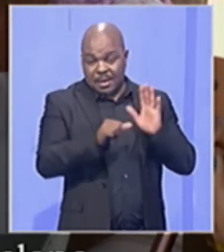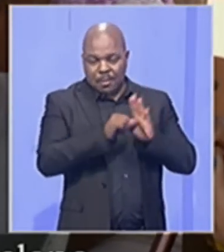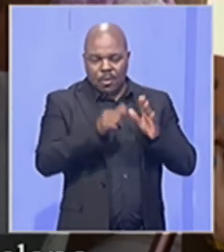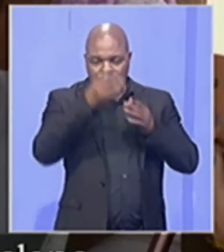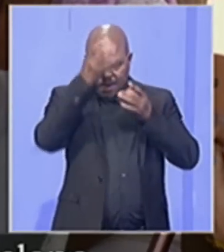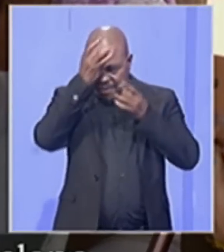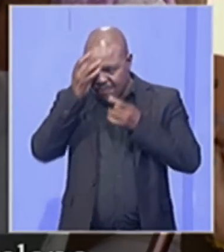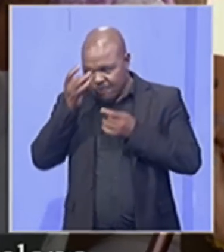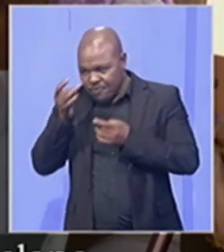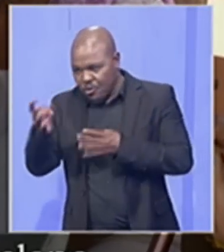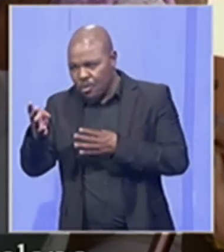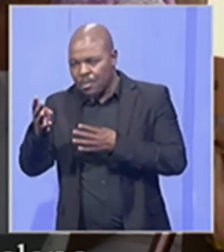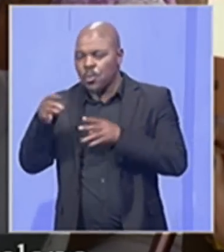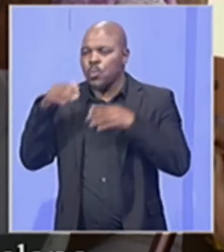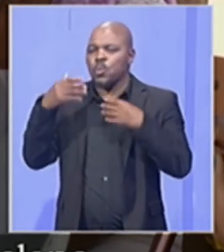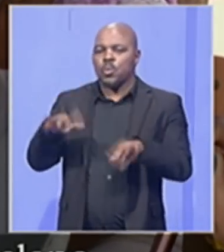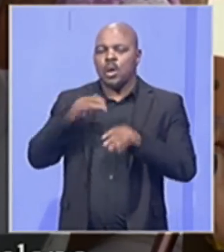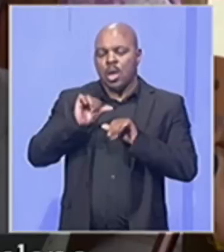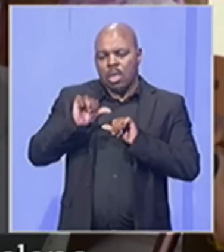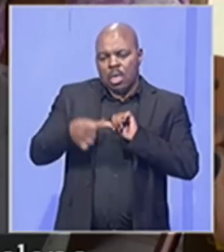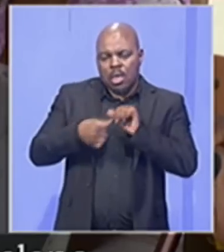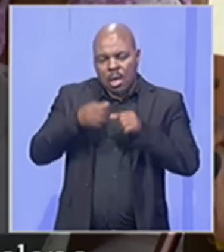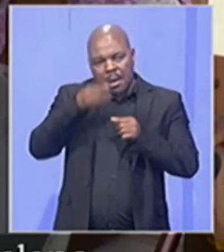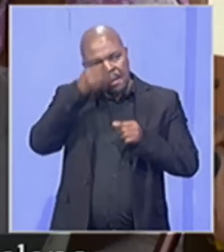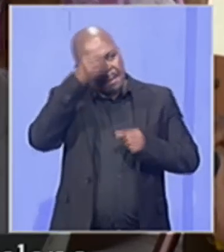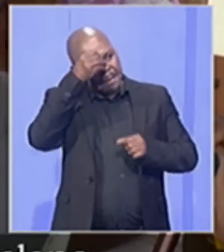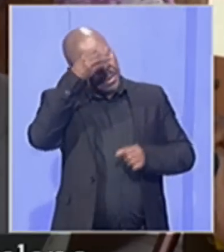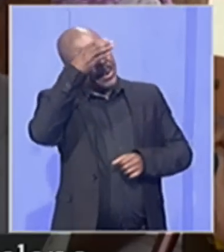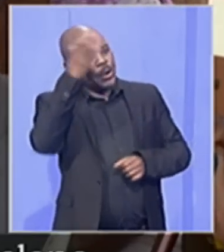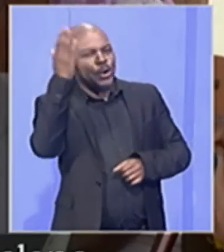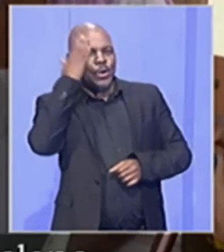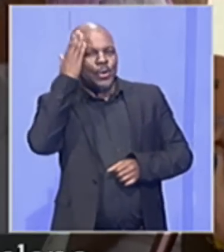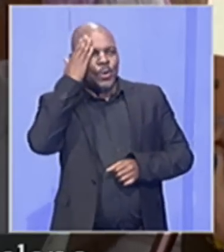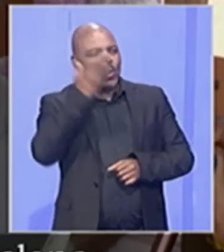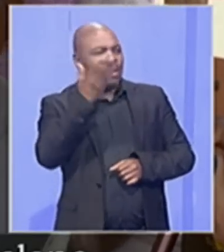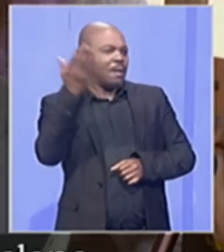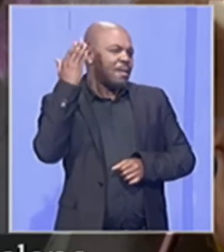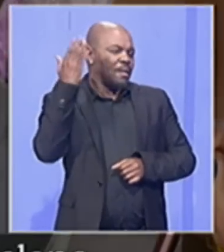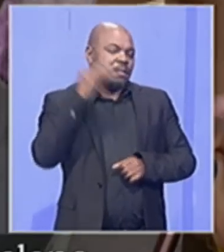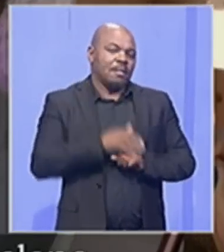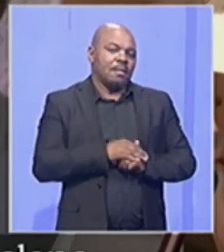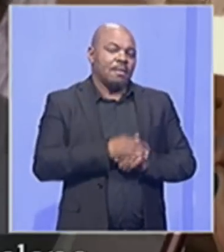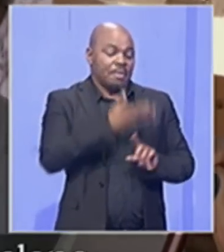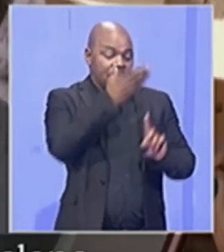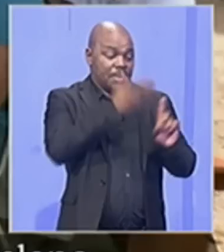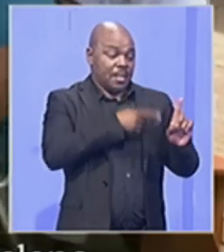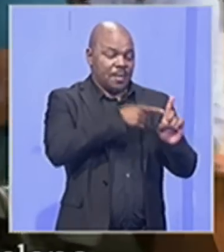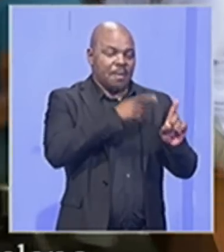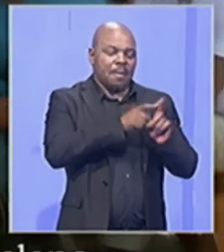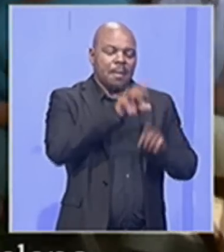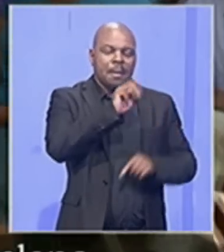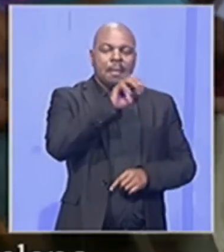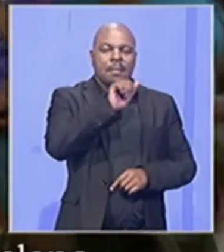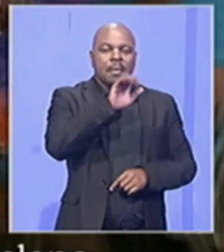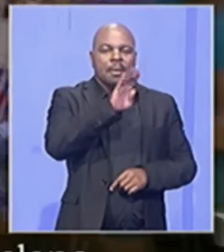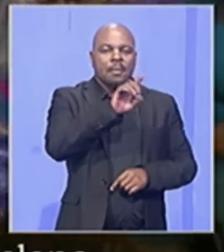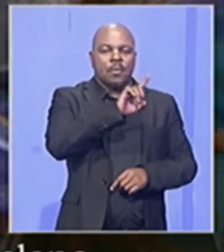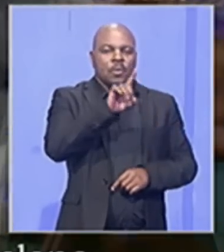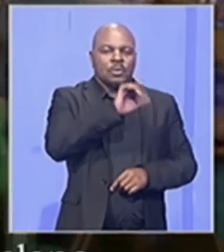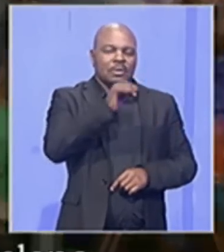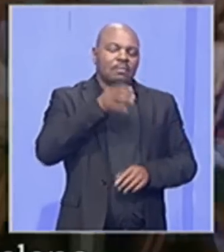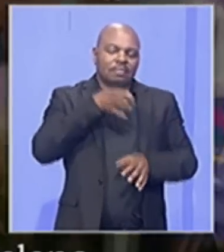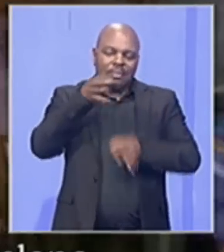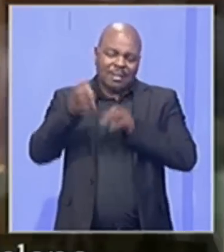tsebo le letlotlo letlobong le letjha. Jwalo ka ha ntate Mabuza a phethela ditloholo tsa hae ka diketsahalo tsa mmuso